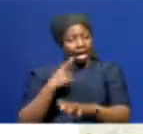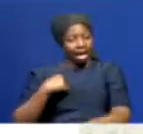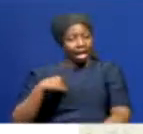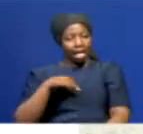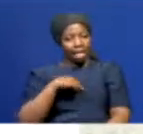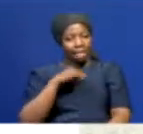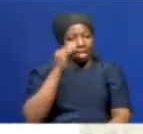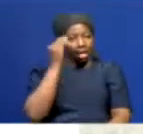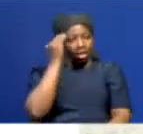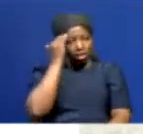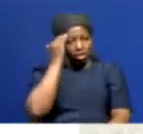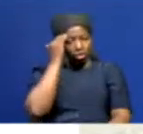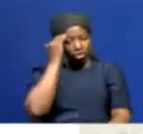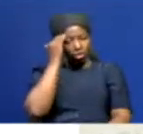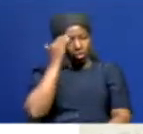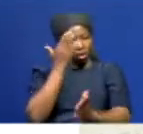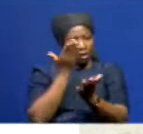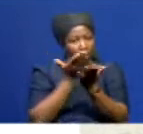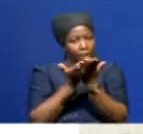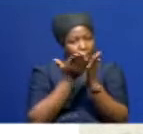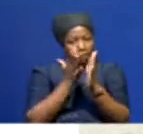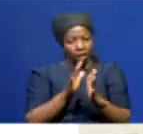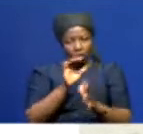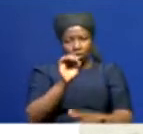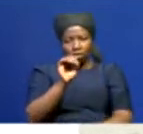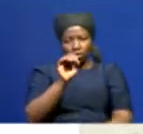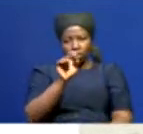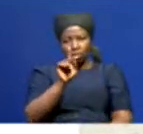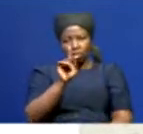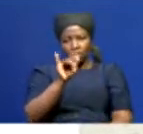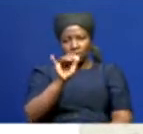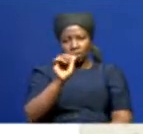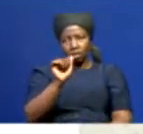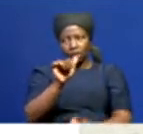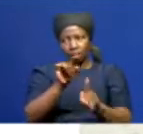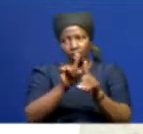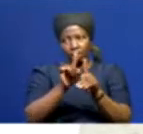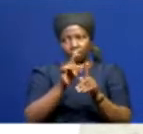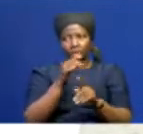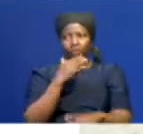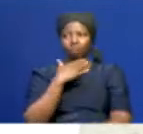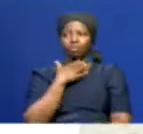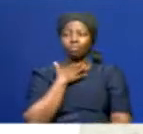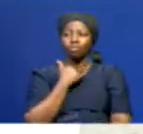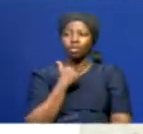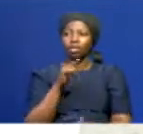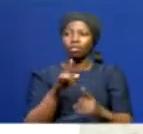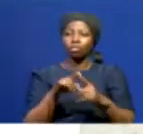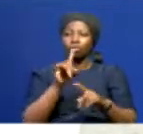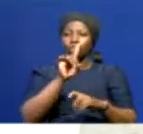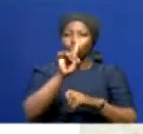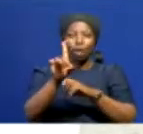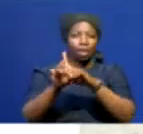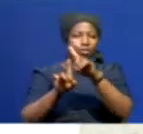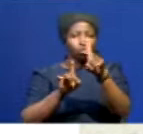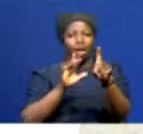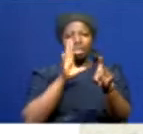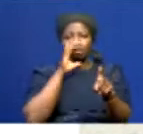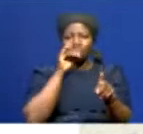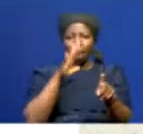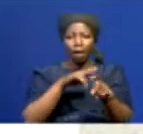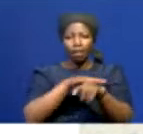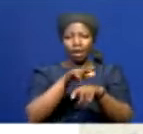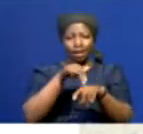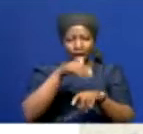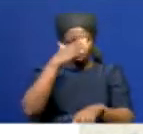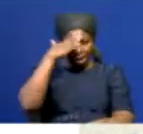serial petitioner Okiya Omtatah wanted to have to cross-examine the Speaker of the National Assembly and the